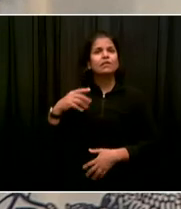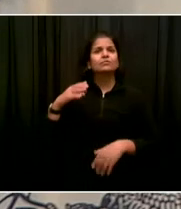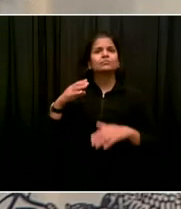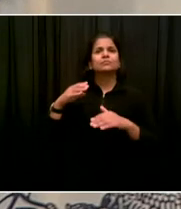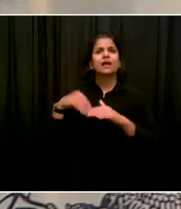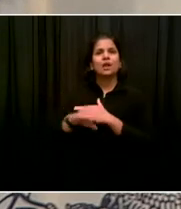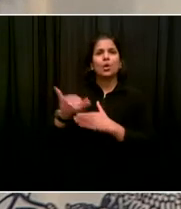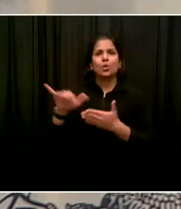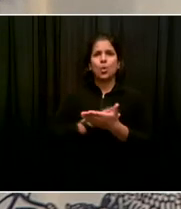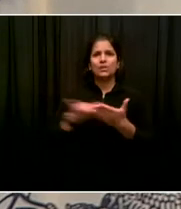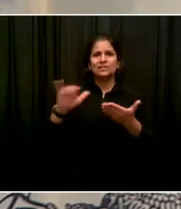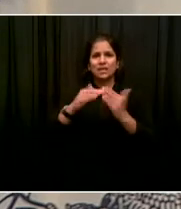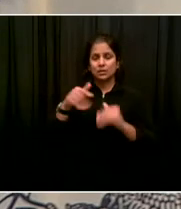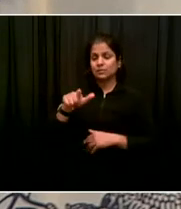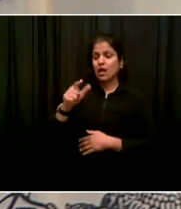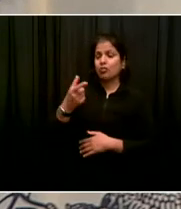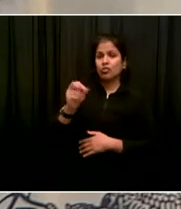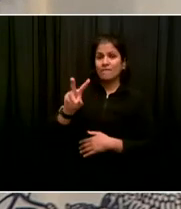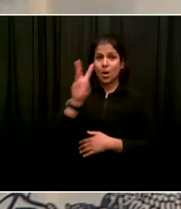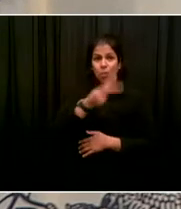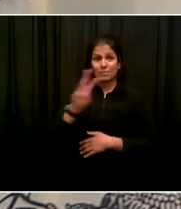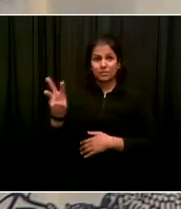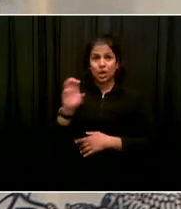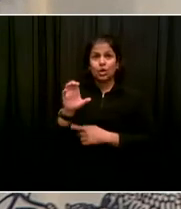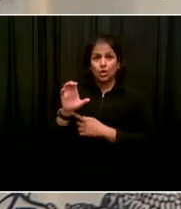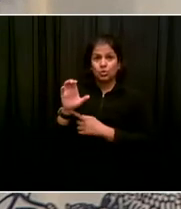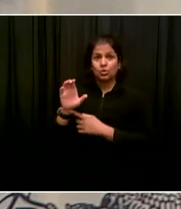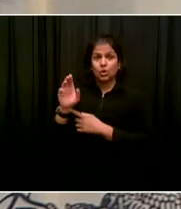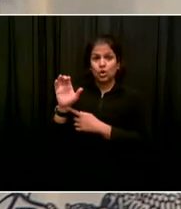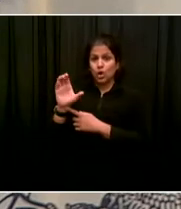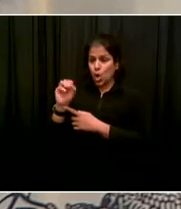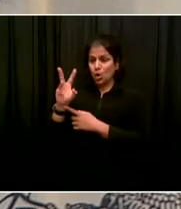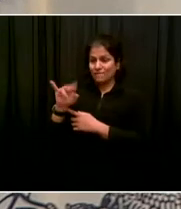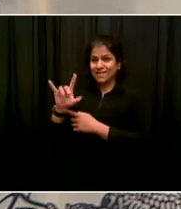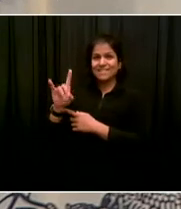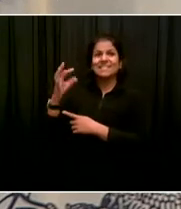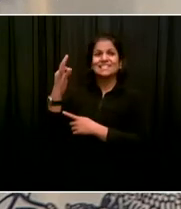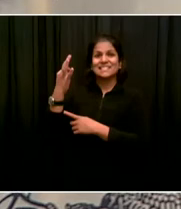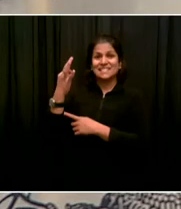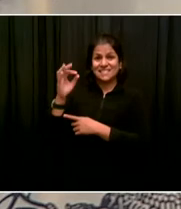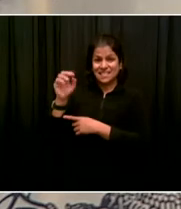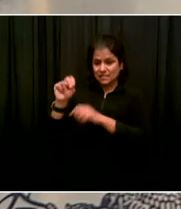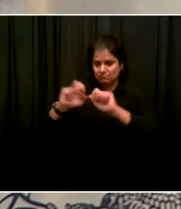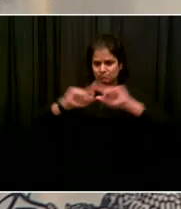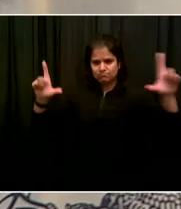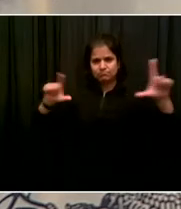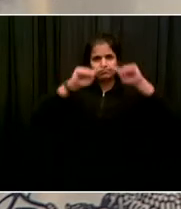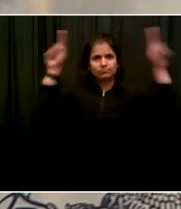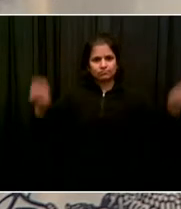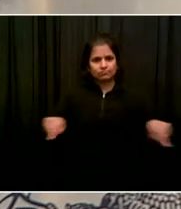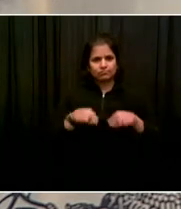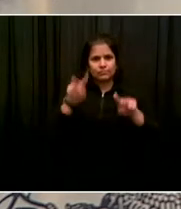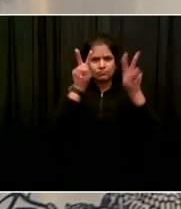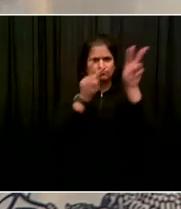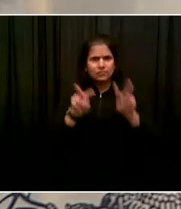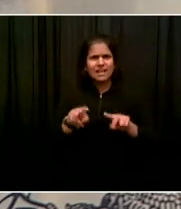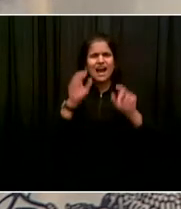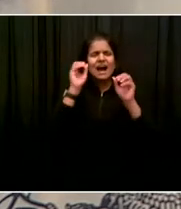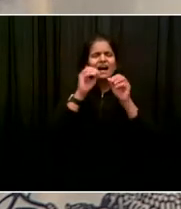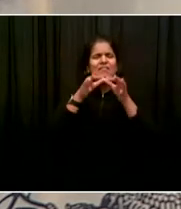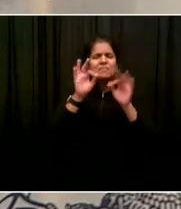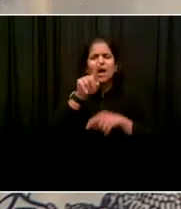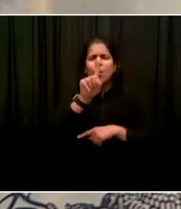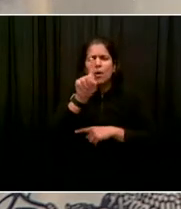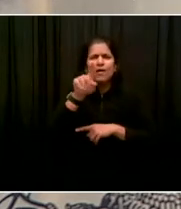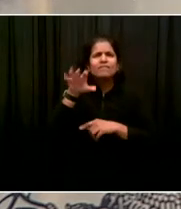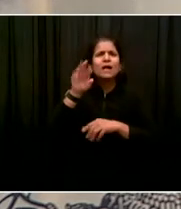nyc.gov/COVID vaccine, which you suggested folks visit on a fairly regular basis, there is an interactive map of locations that